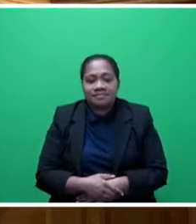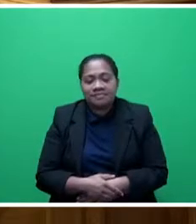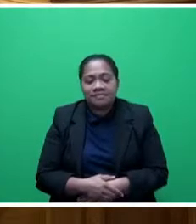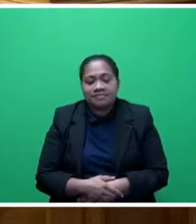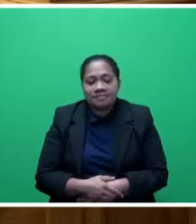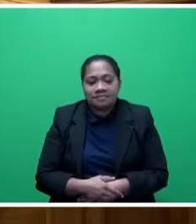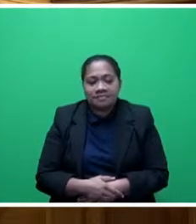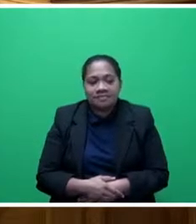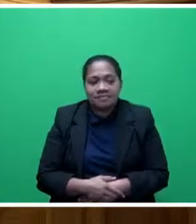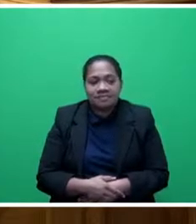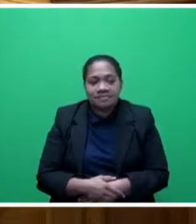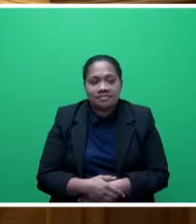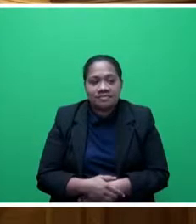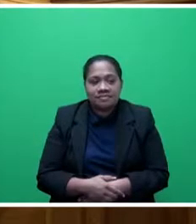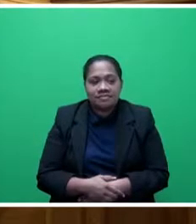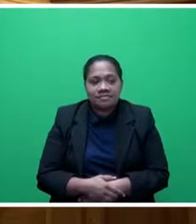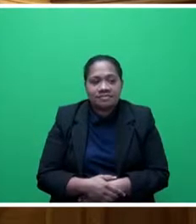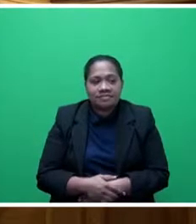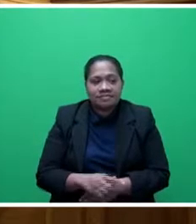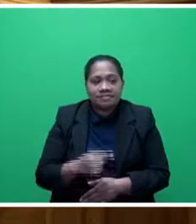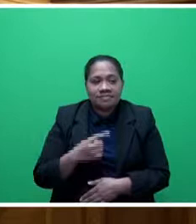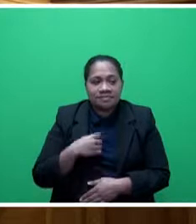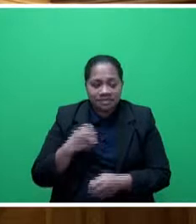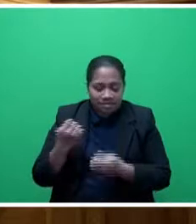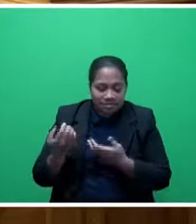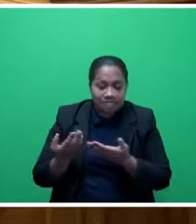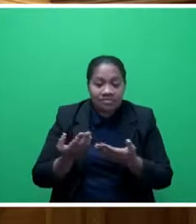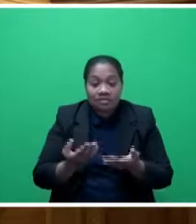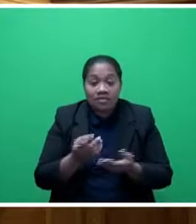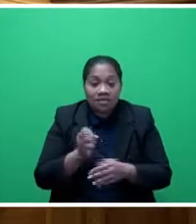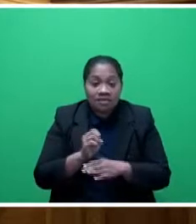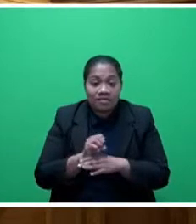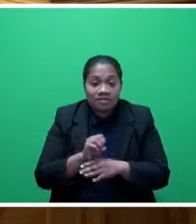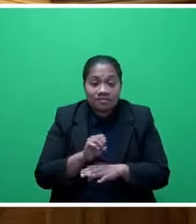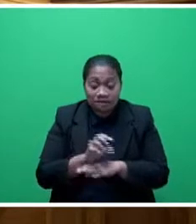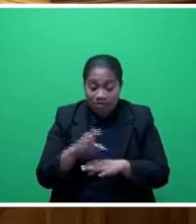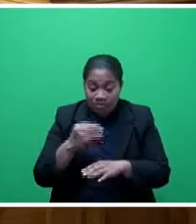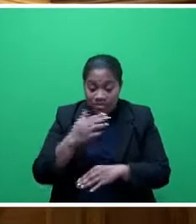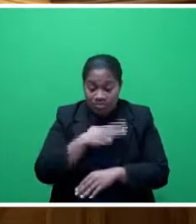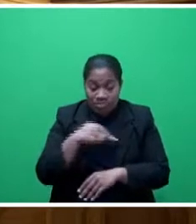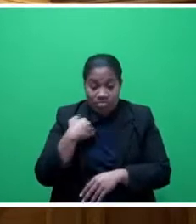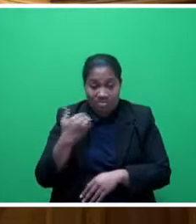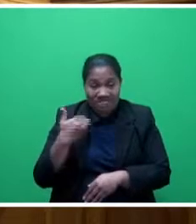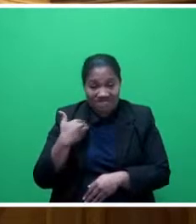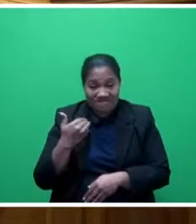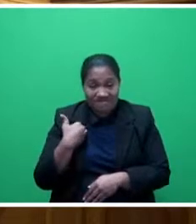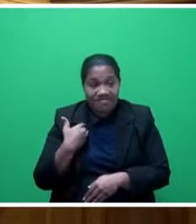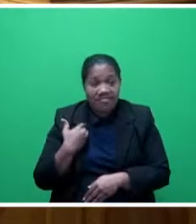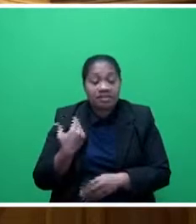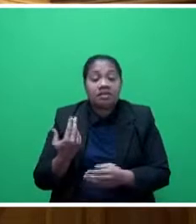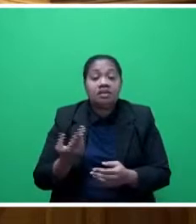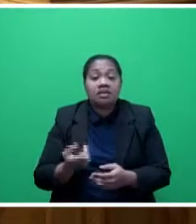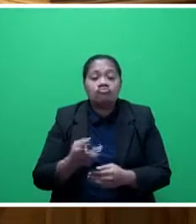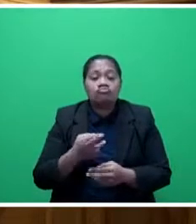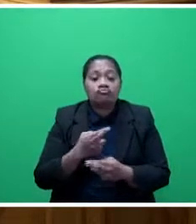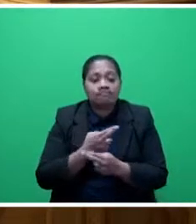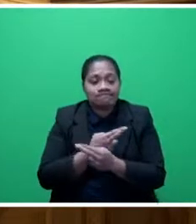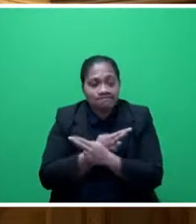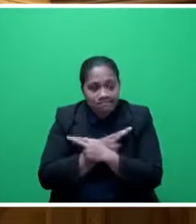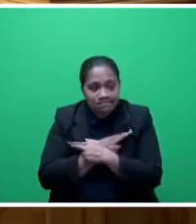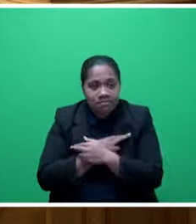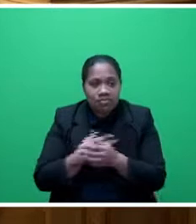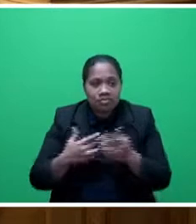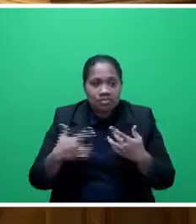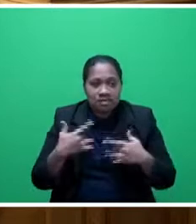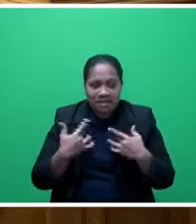I reiterate the advisory from the Ministry of Health with respect to the